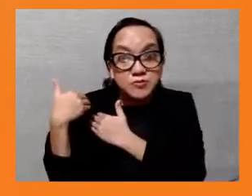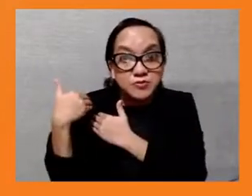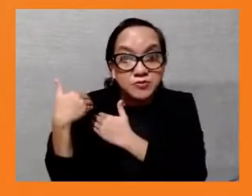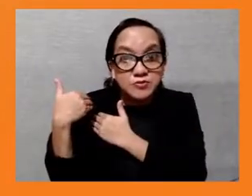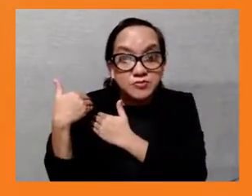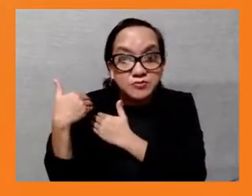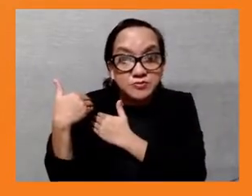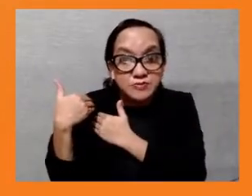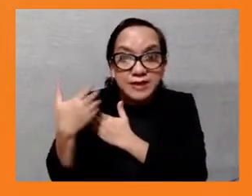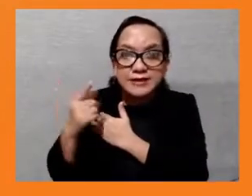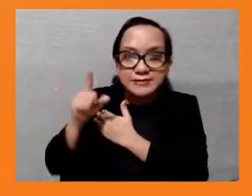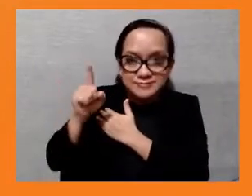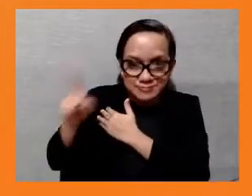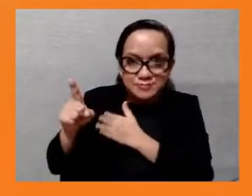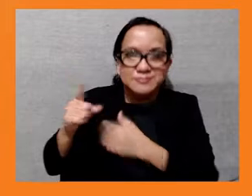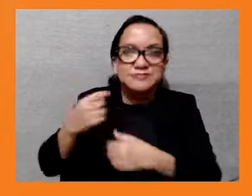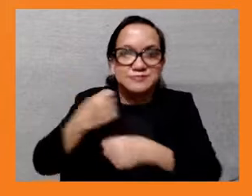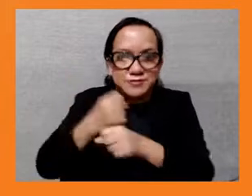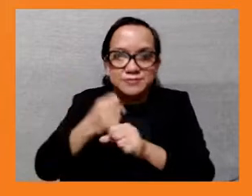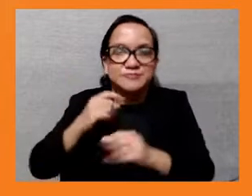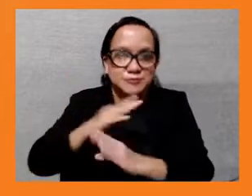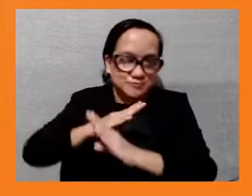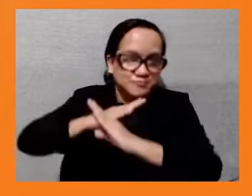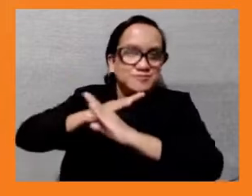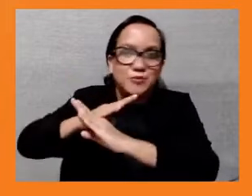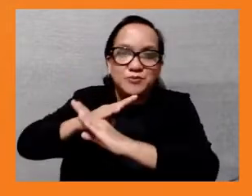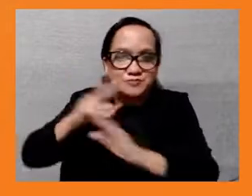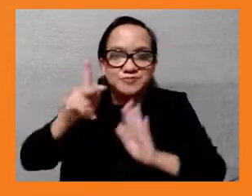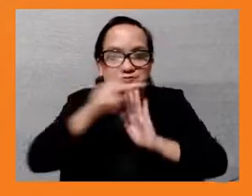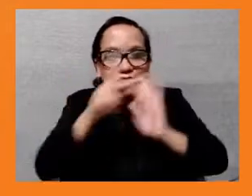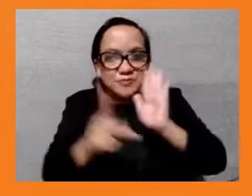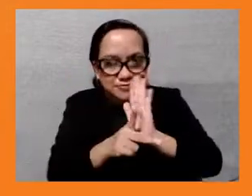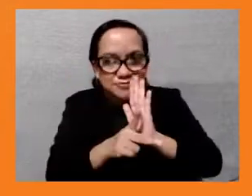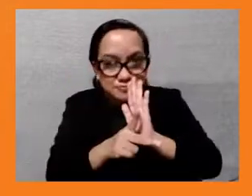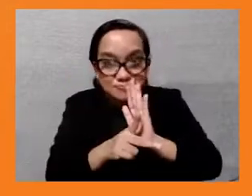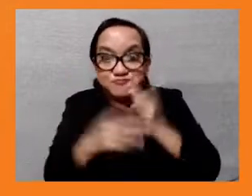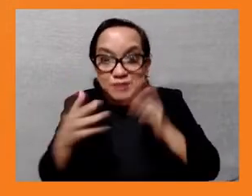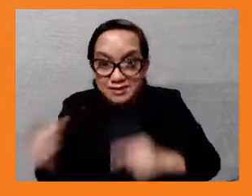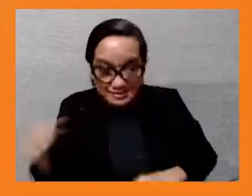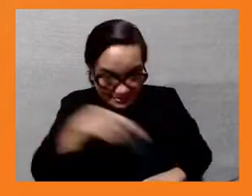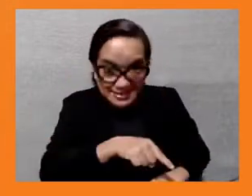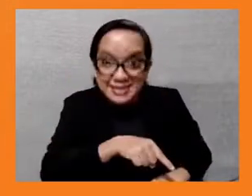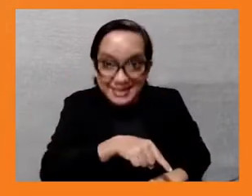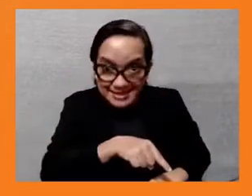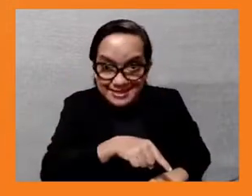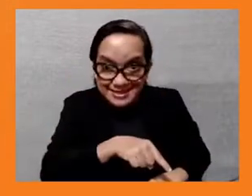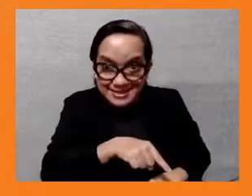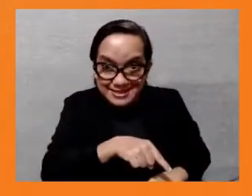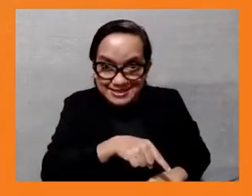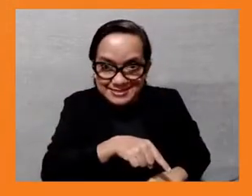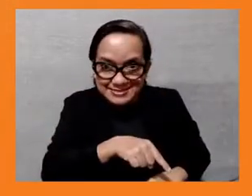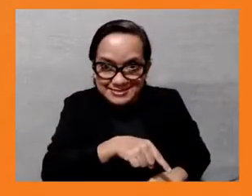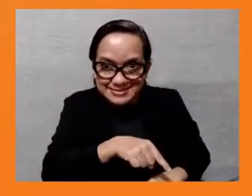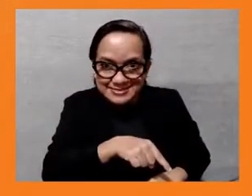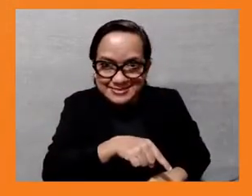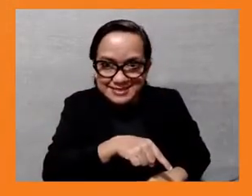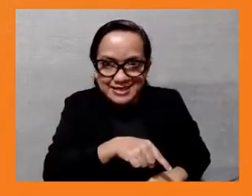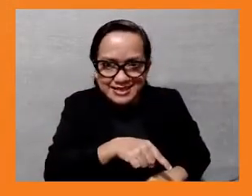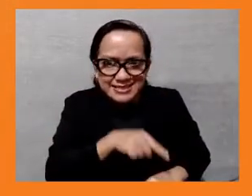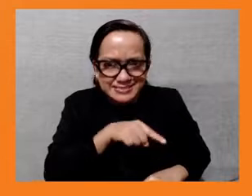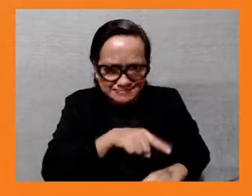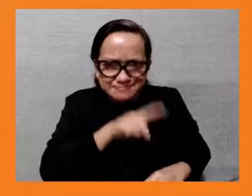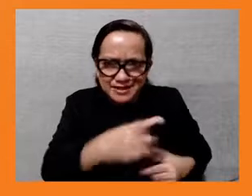may unfortunately occur, they obviously need to be investigated in full. You need to learn from those experiences and build that into the future work.